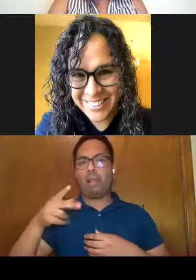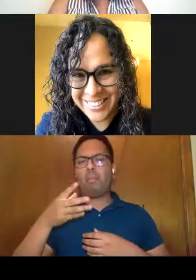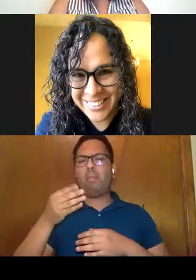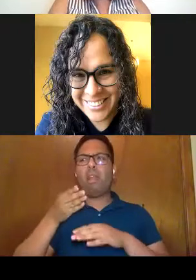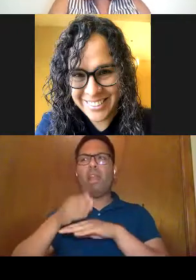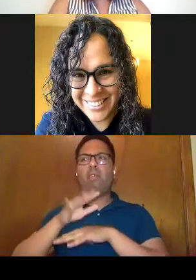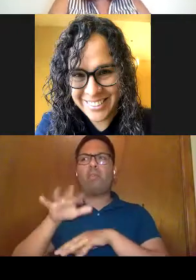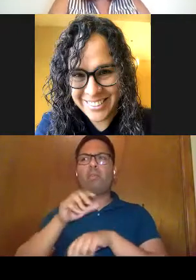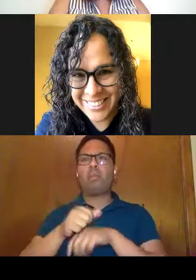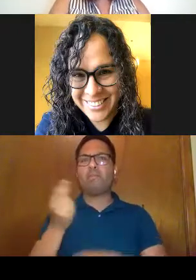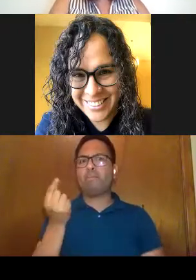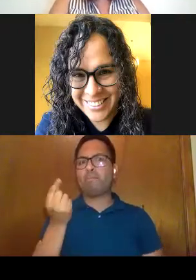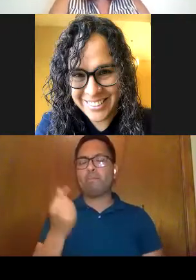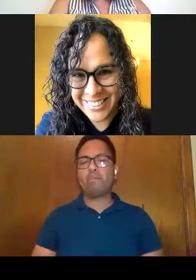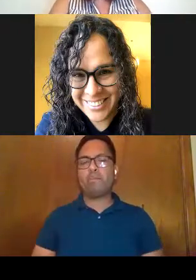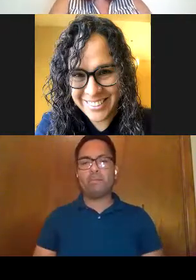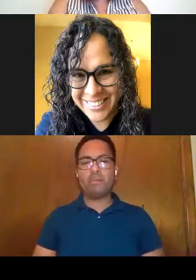visit.